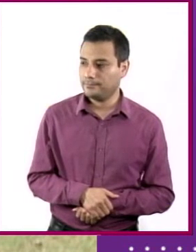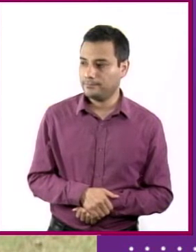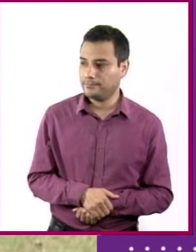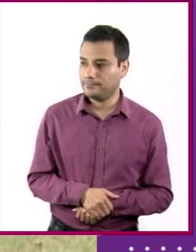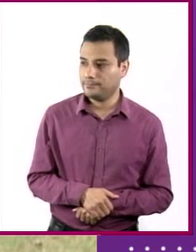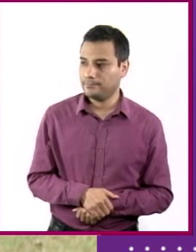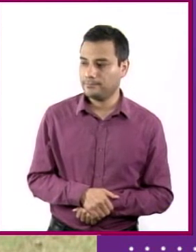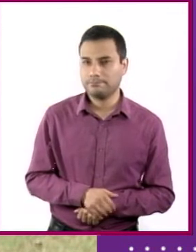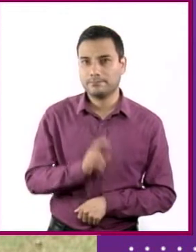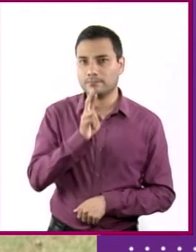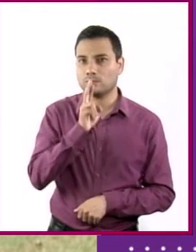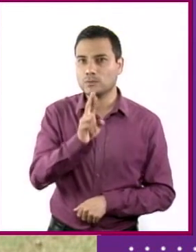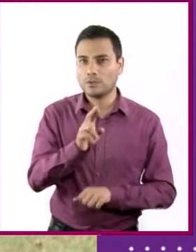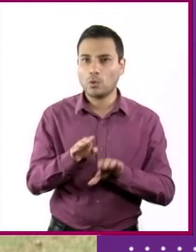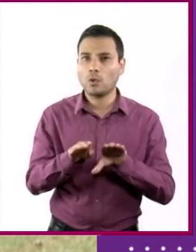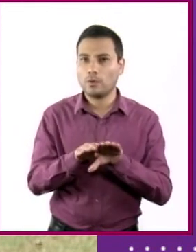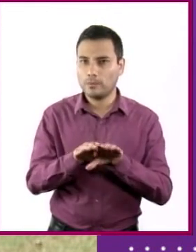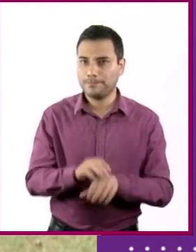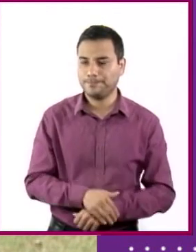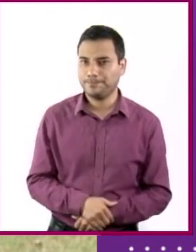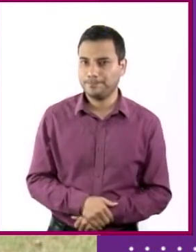kid?